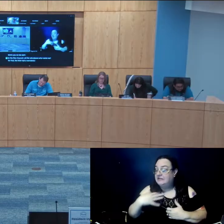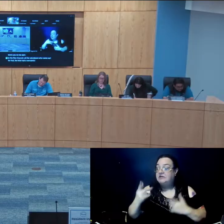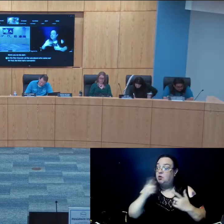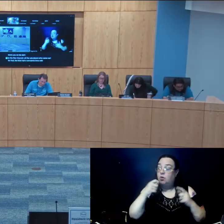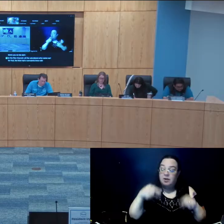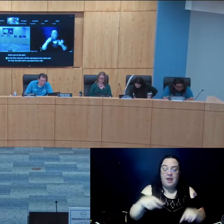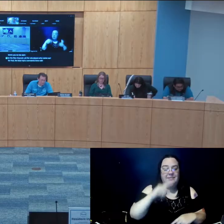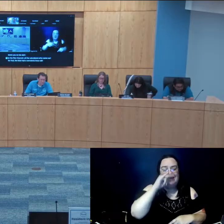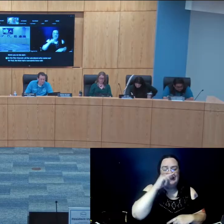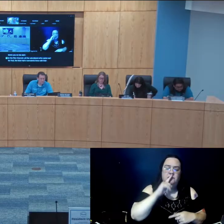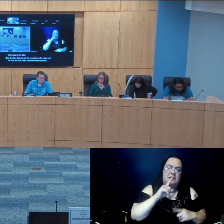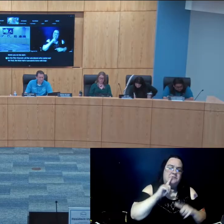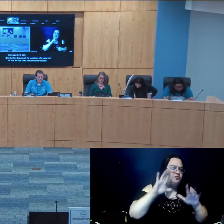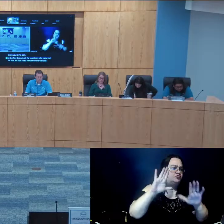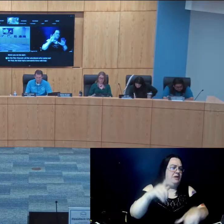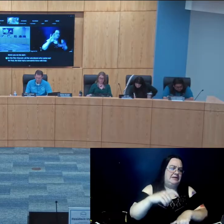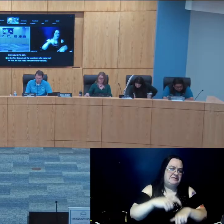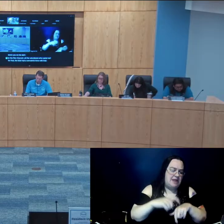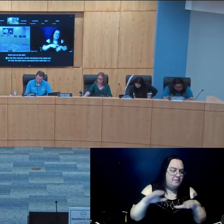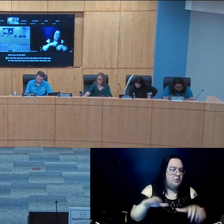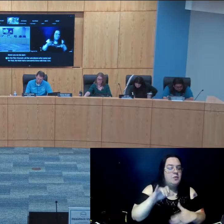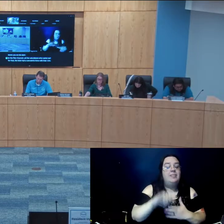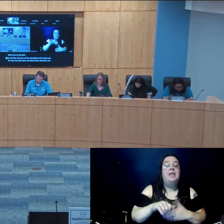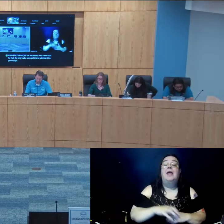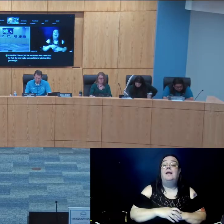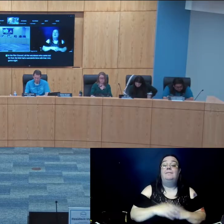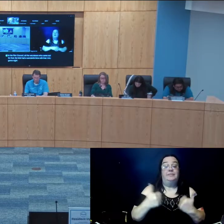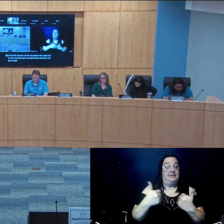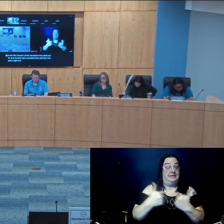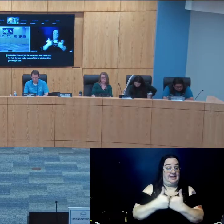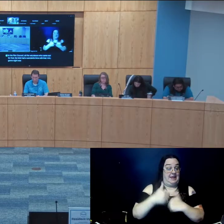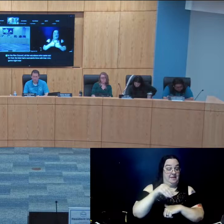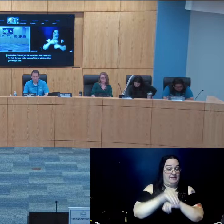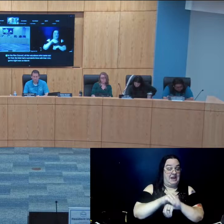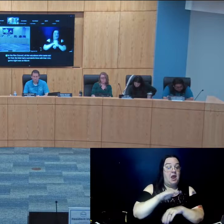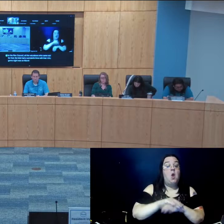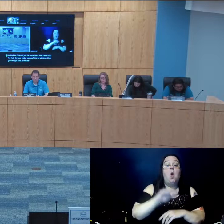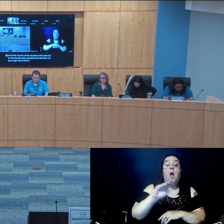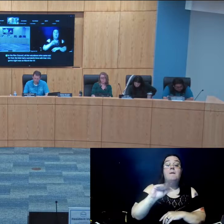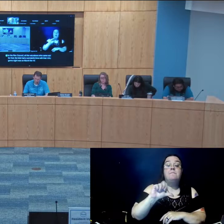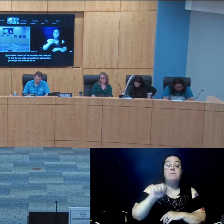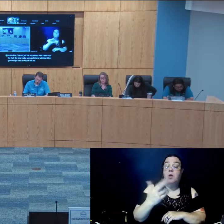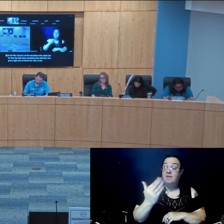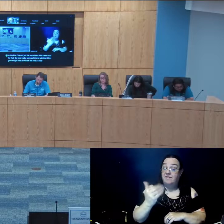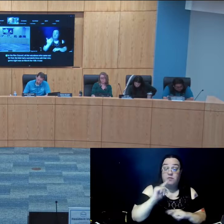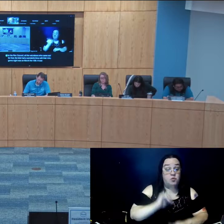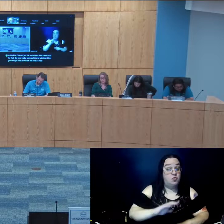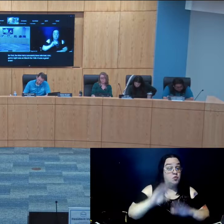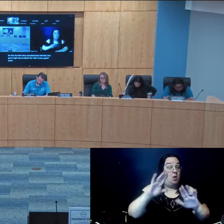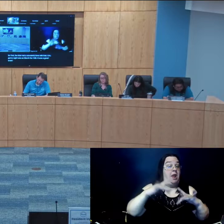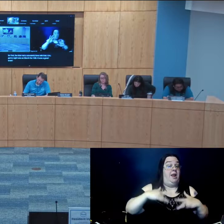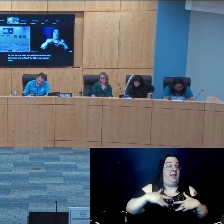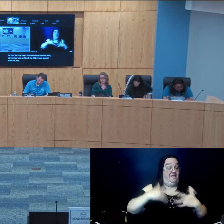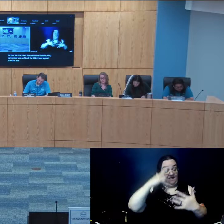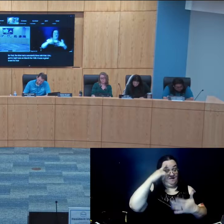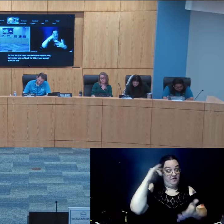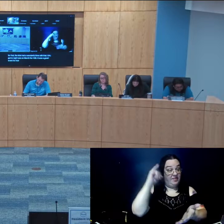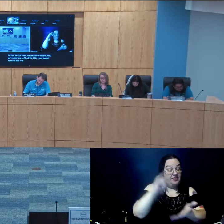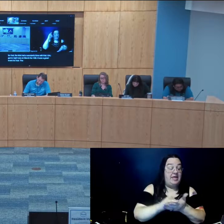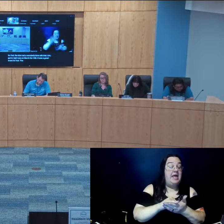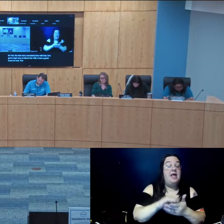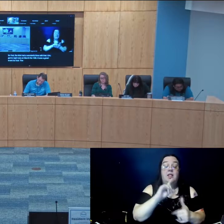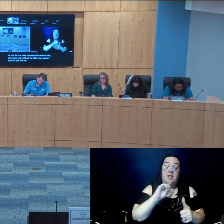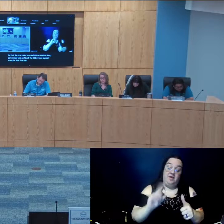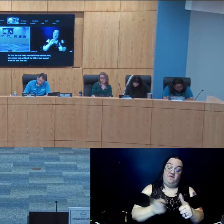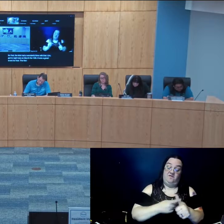that. Game night was on March the 15th. It was a great event for that. The first